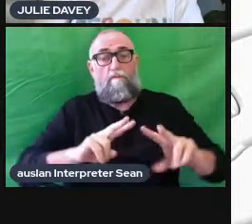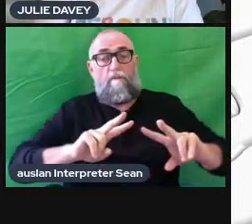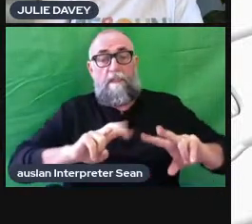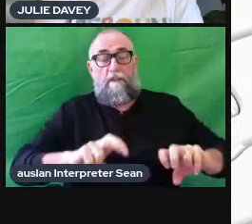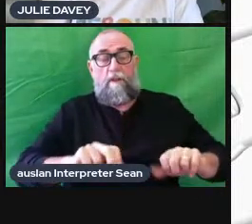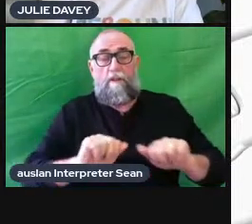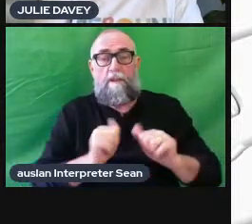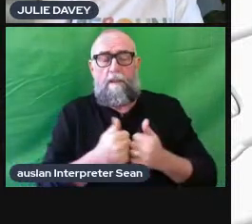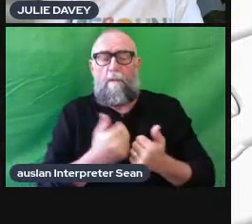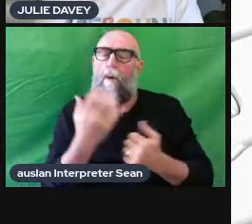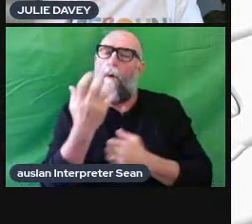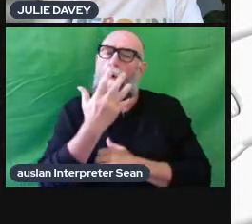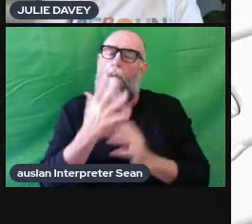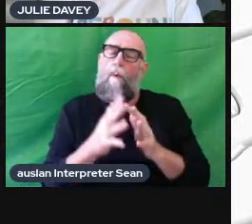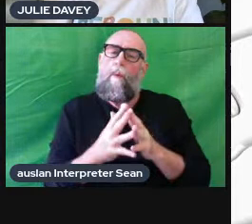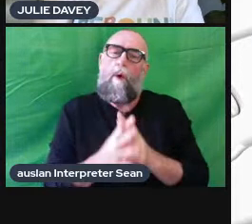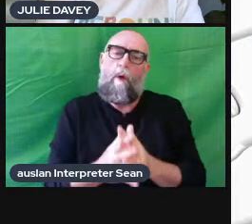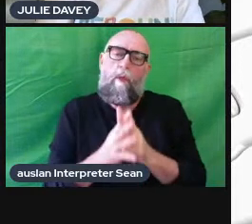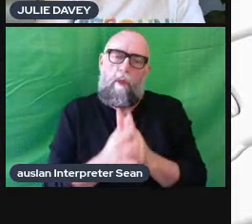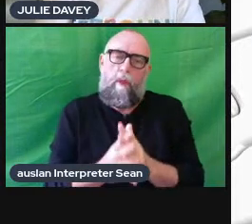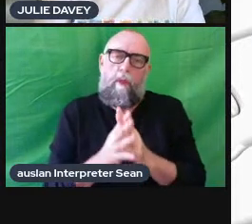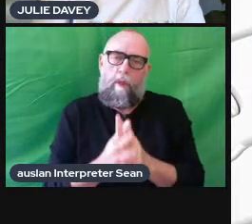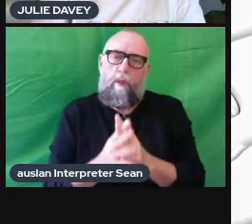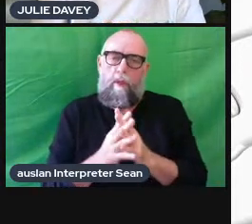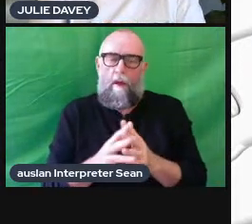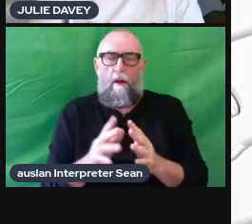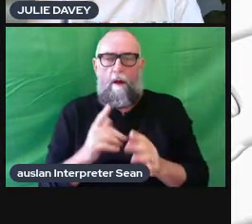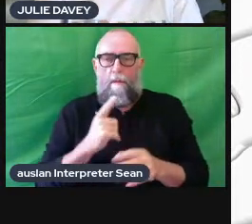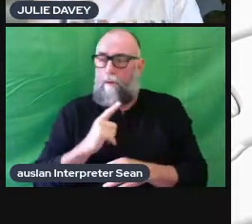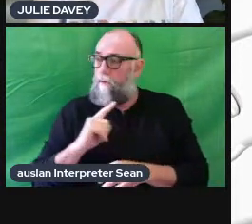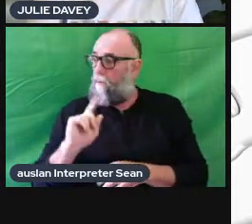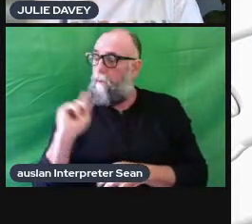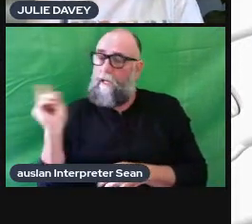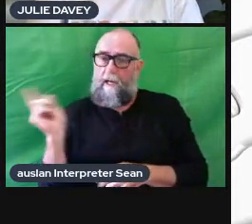as lived experience partners.